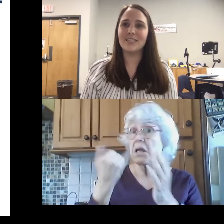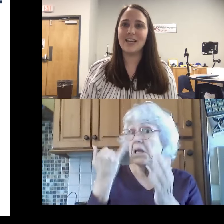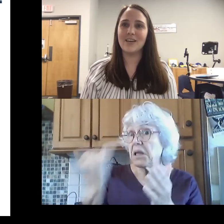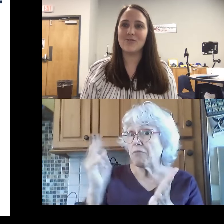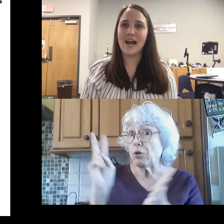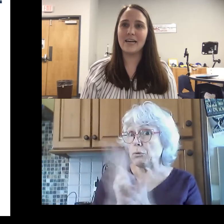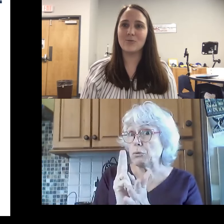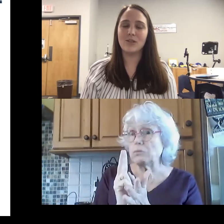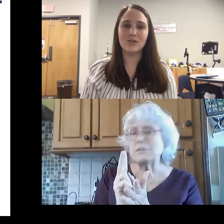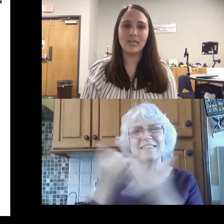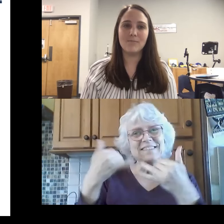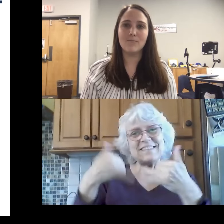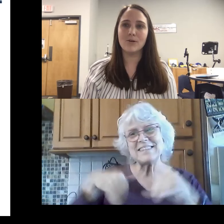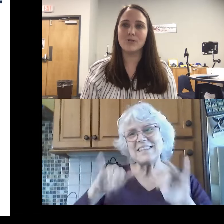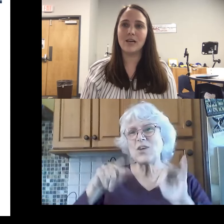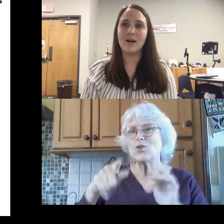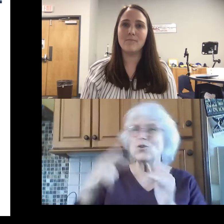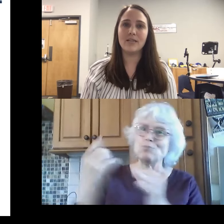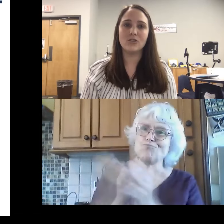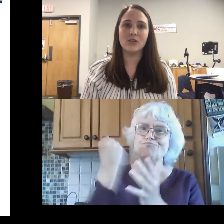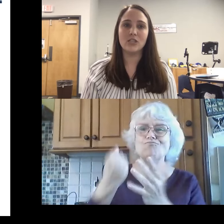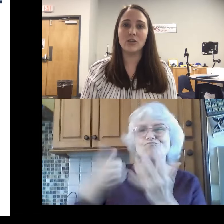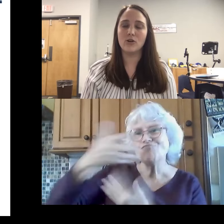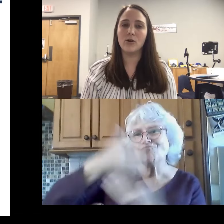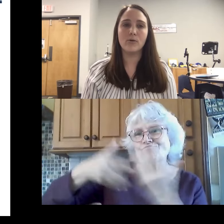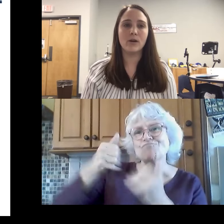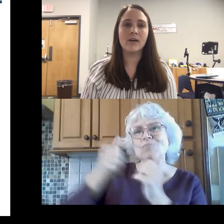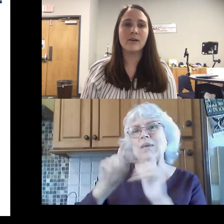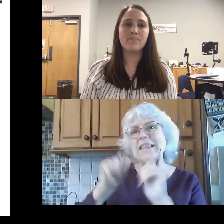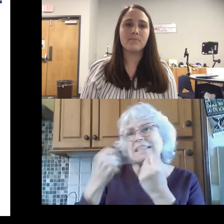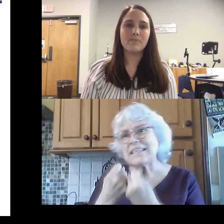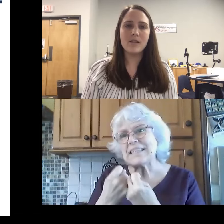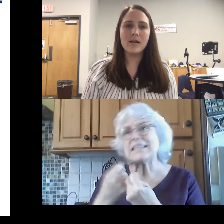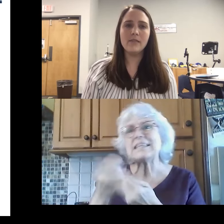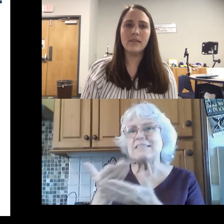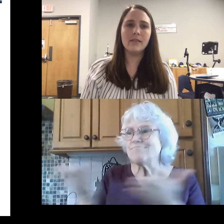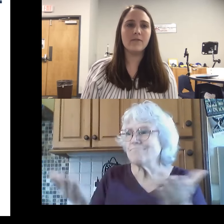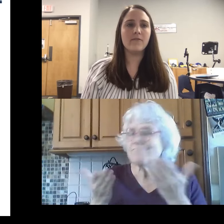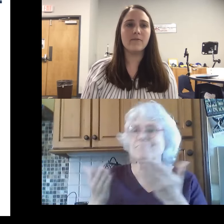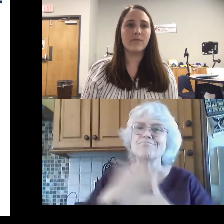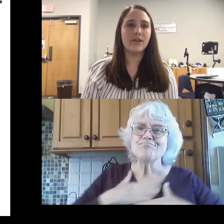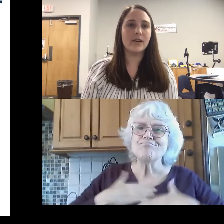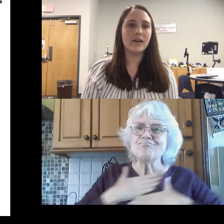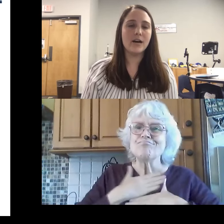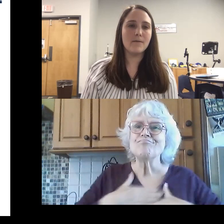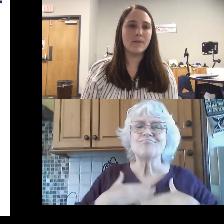still get to interact with your team members and cheer each other on. And then the